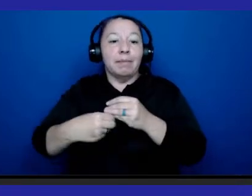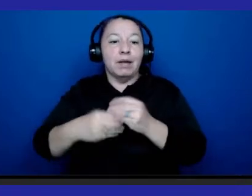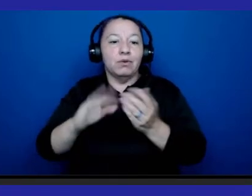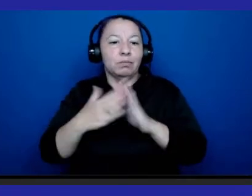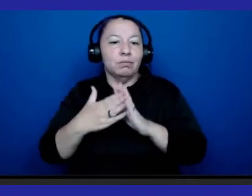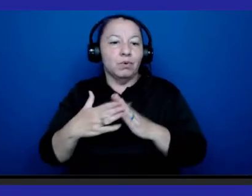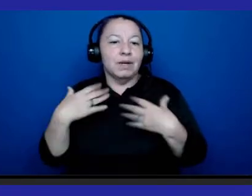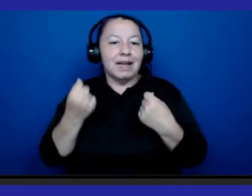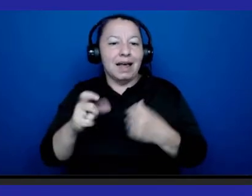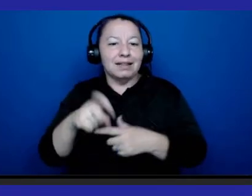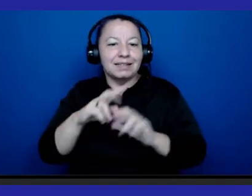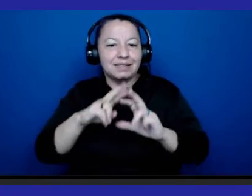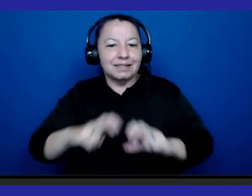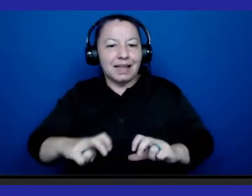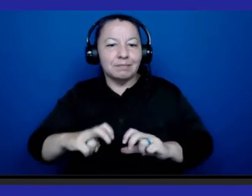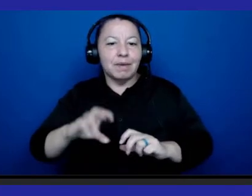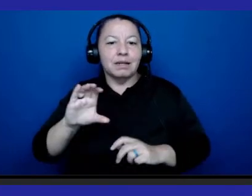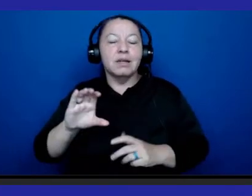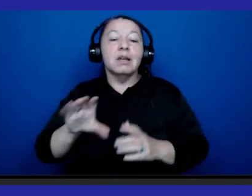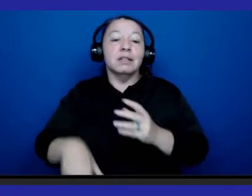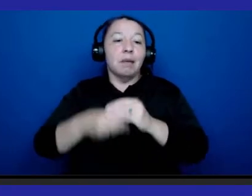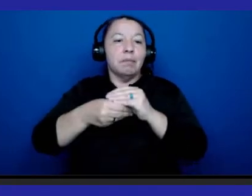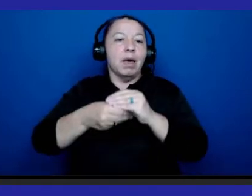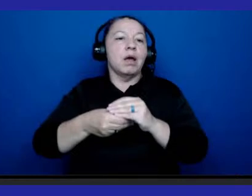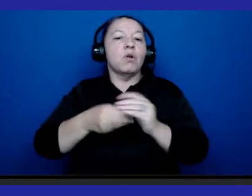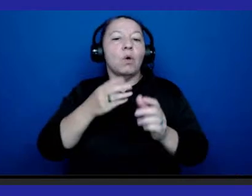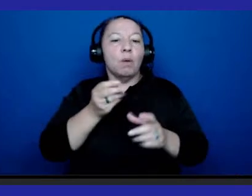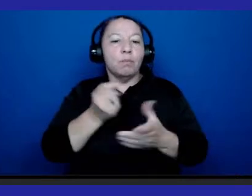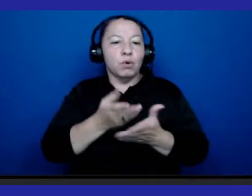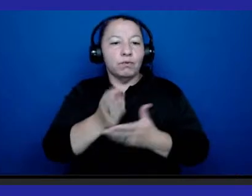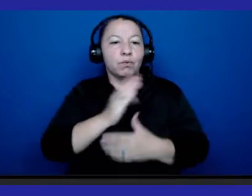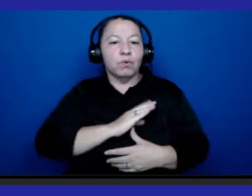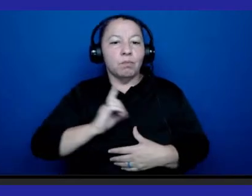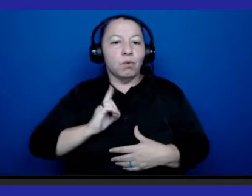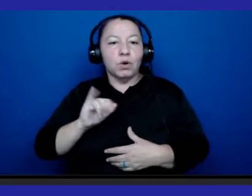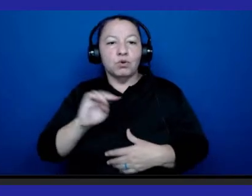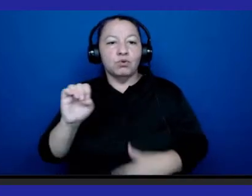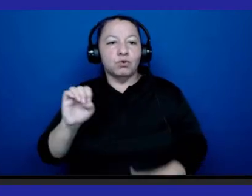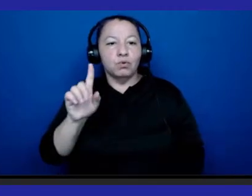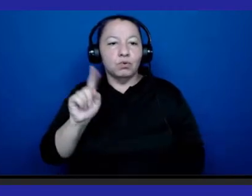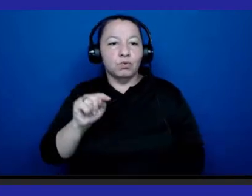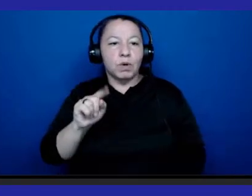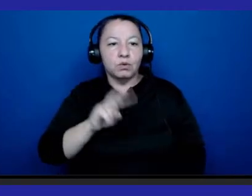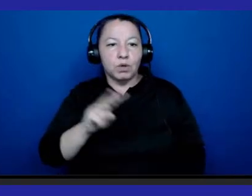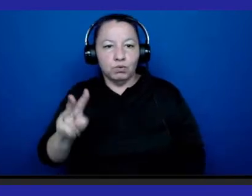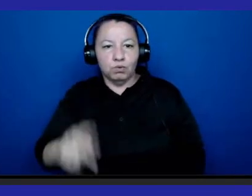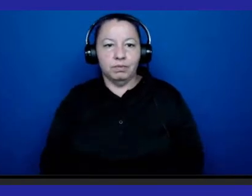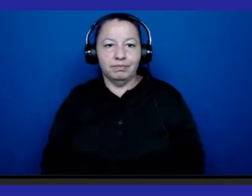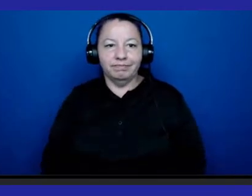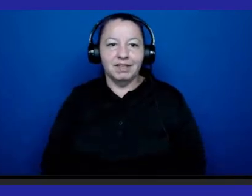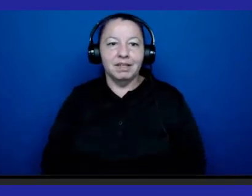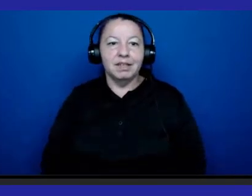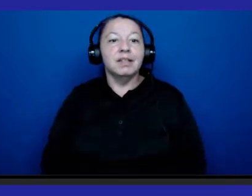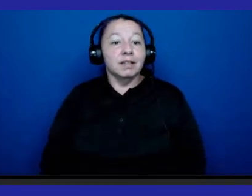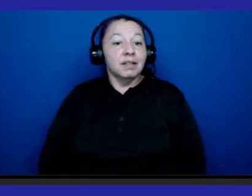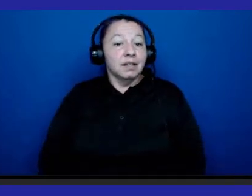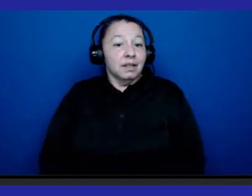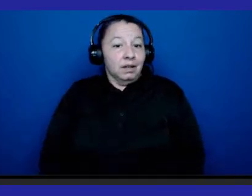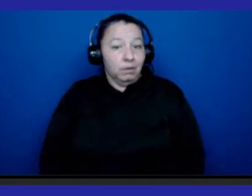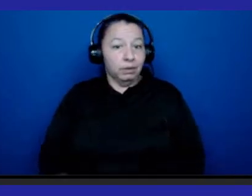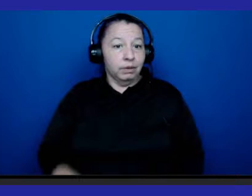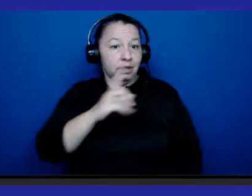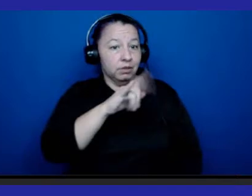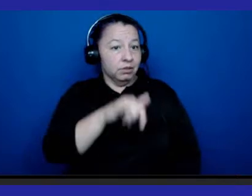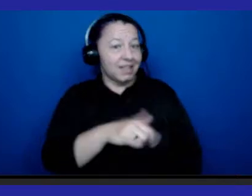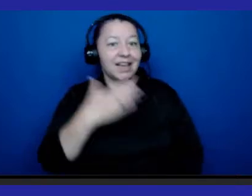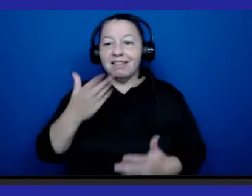in June of directors in June 2022. Shall we? Thank you all. I know many of you